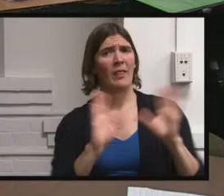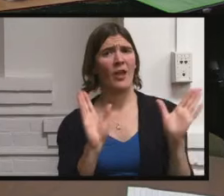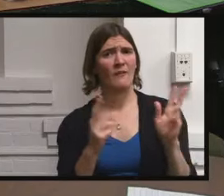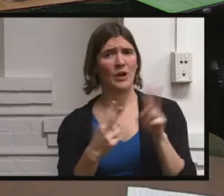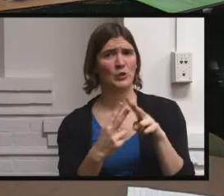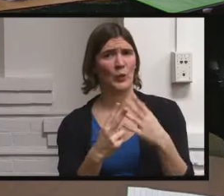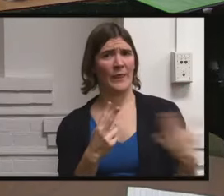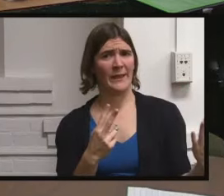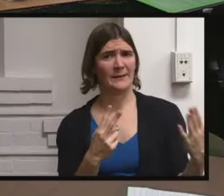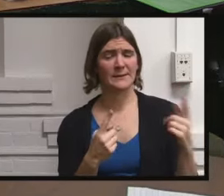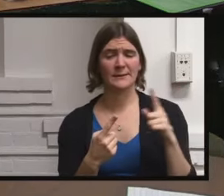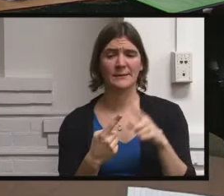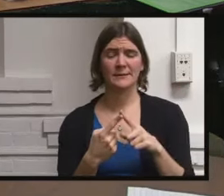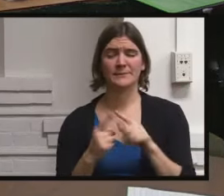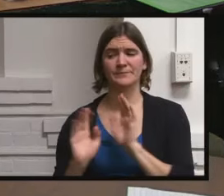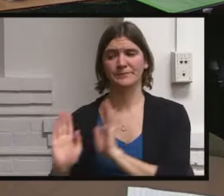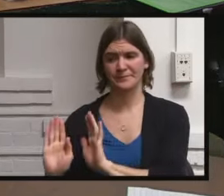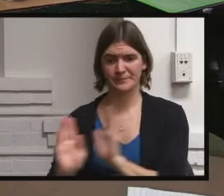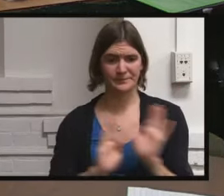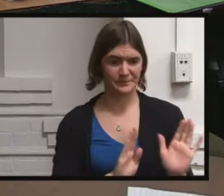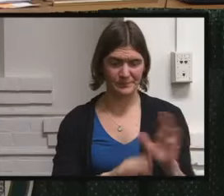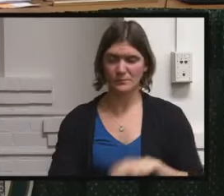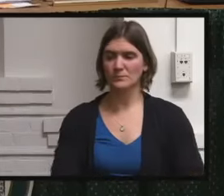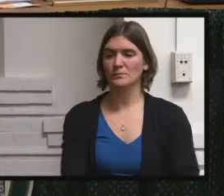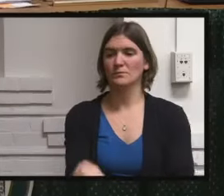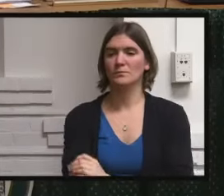issues. So first,